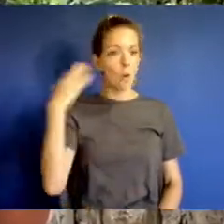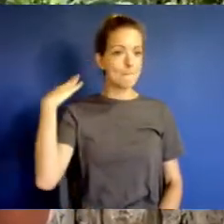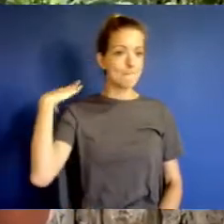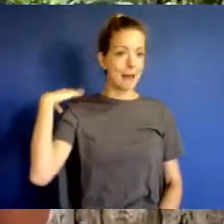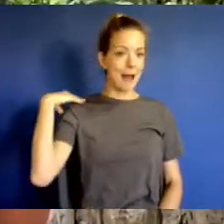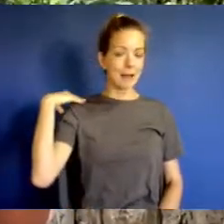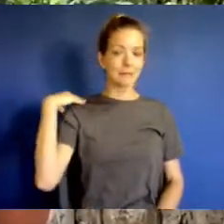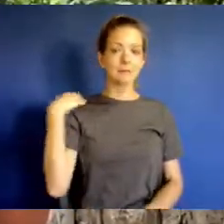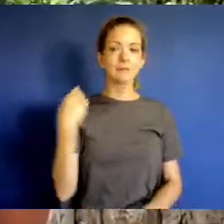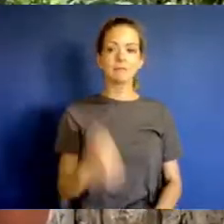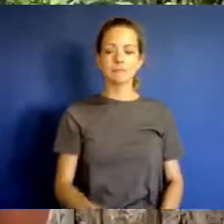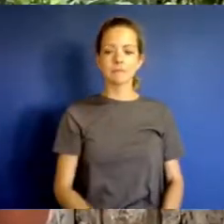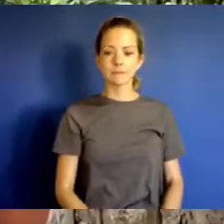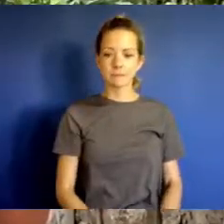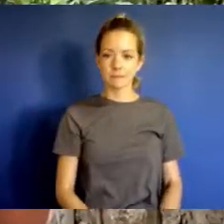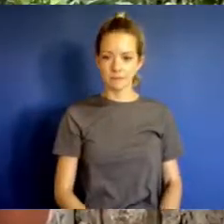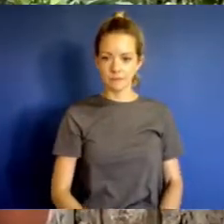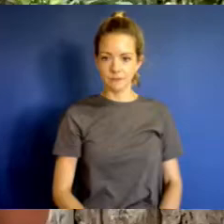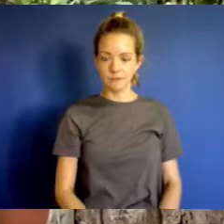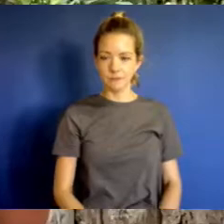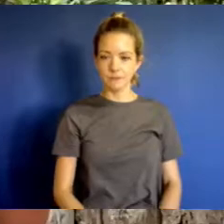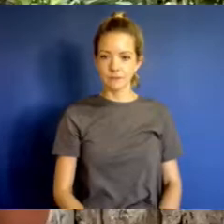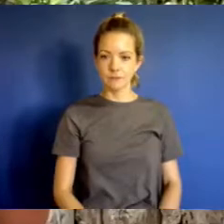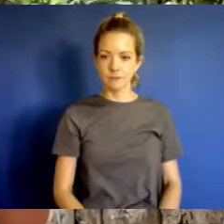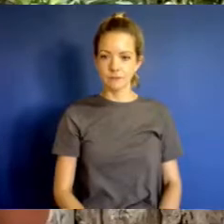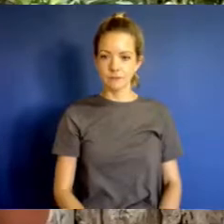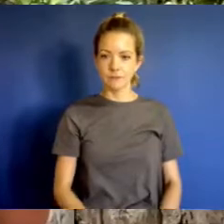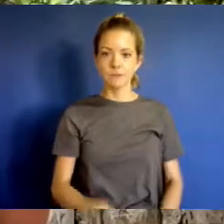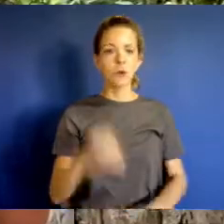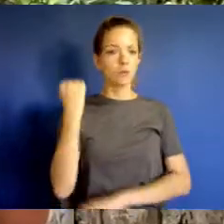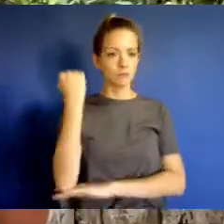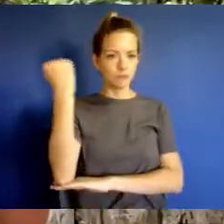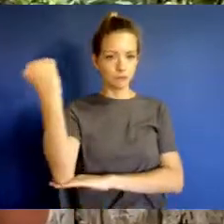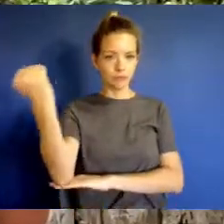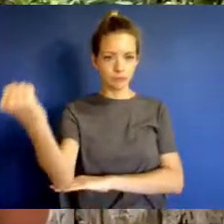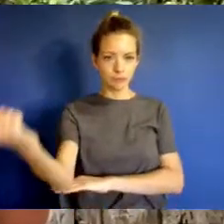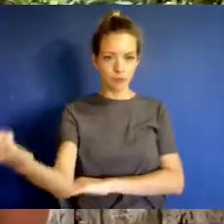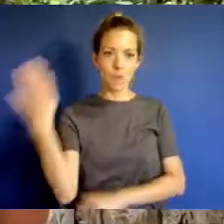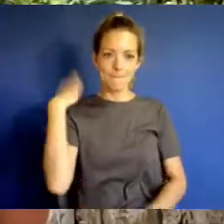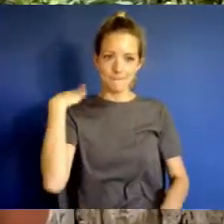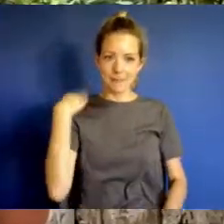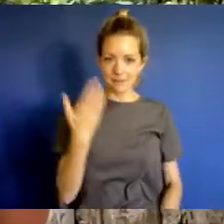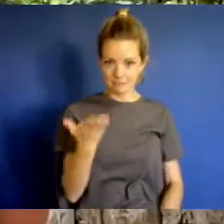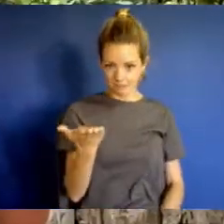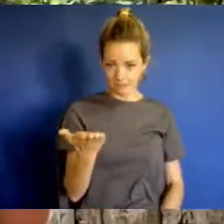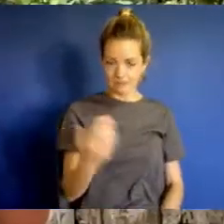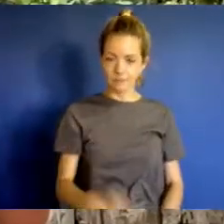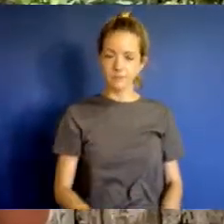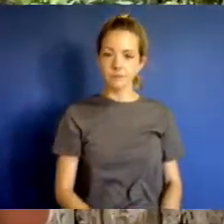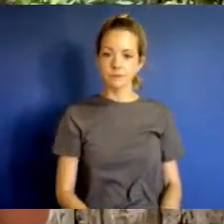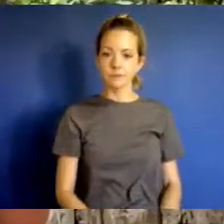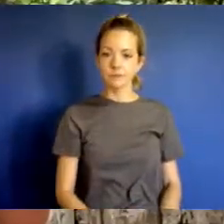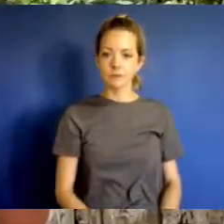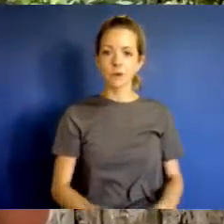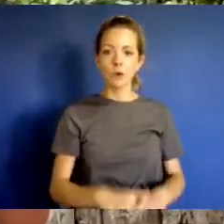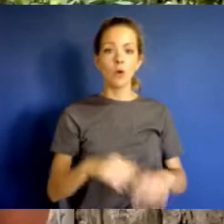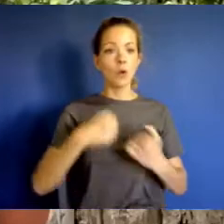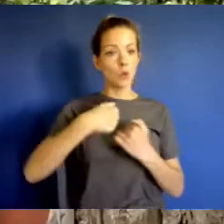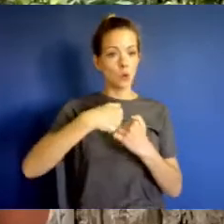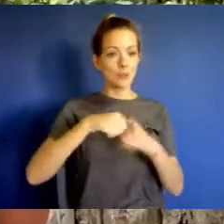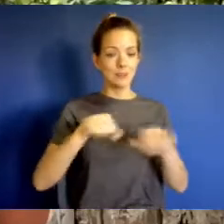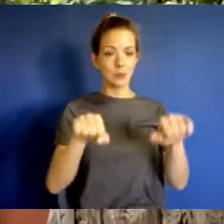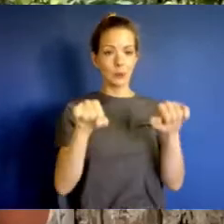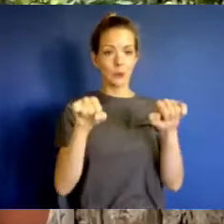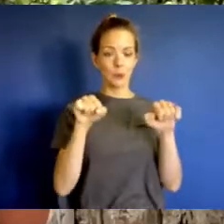final little sequence. So come down onto your back. You're going to bend your knees so that your feet are